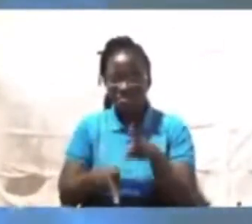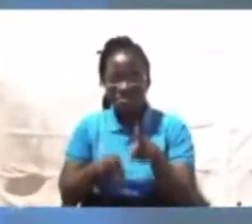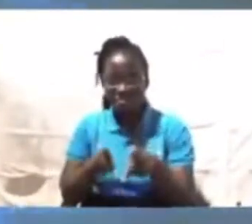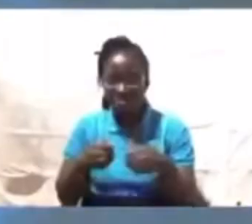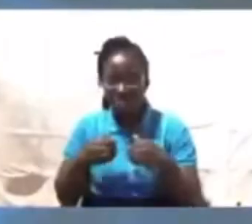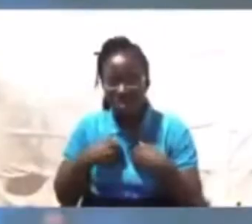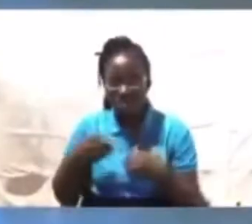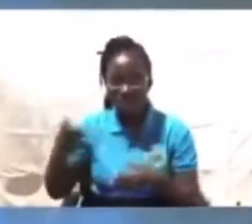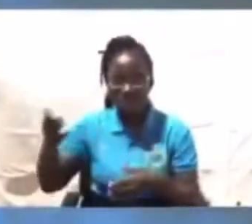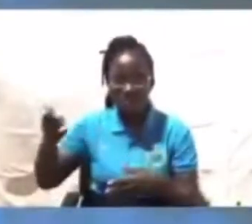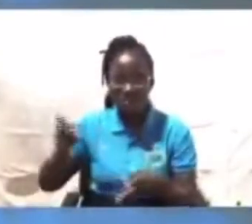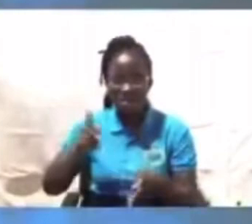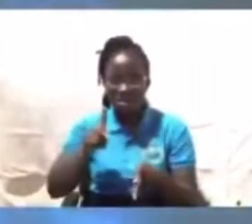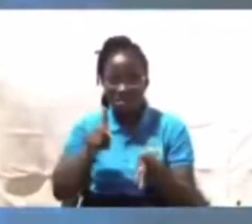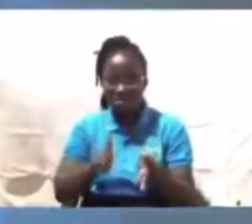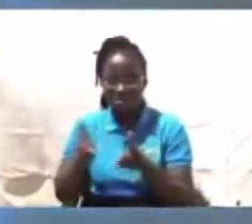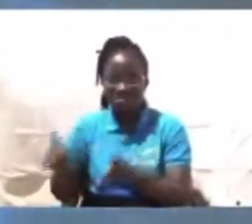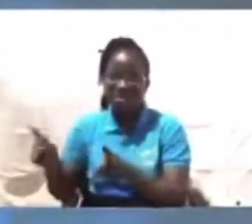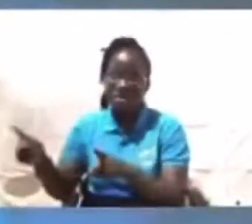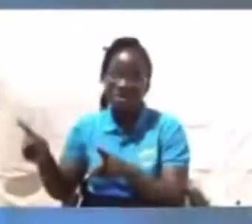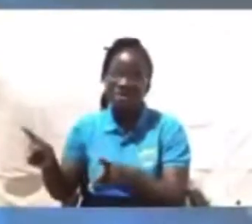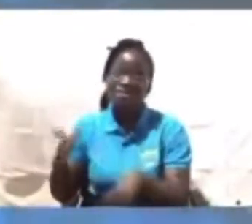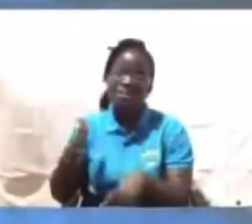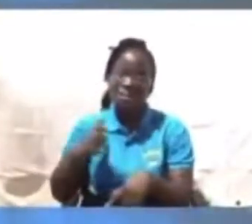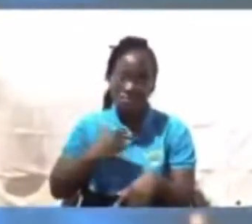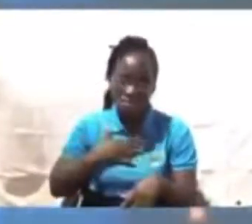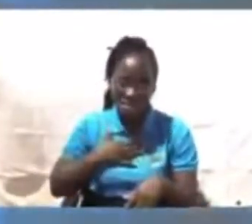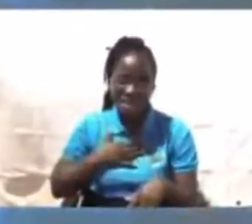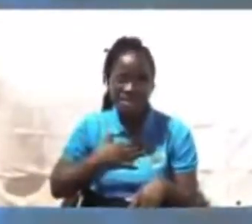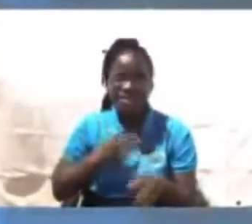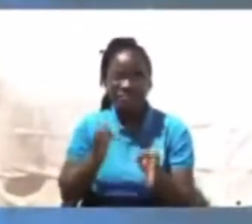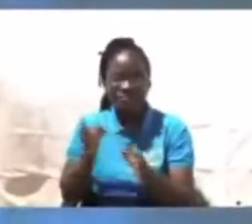2011 after the 13 good years.